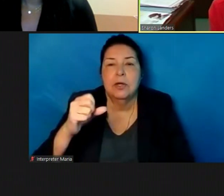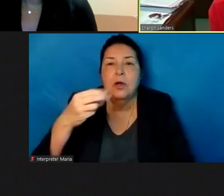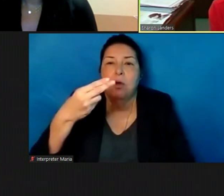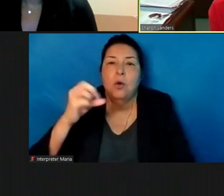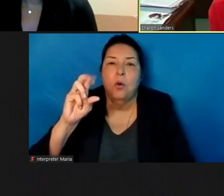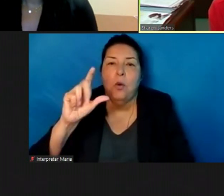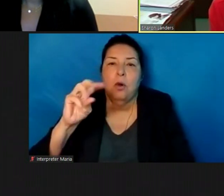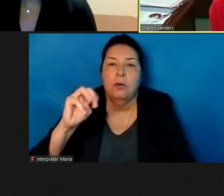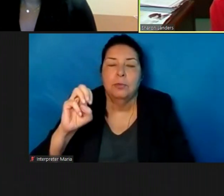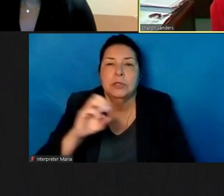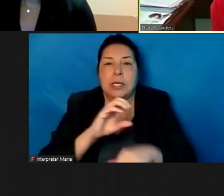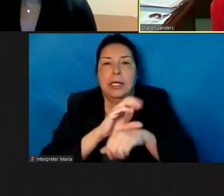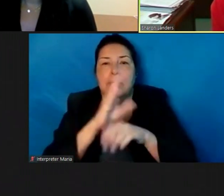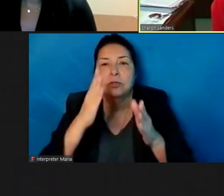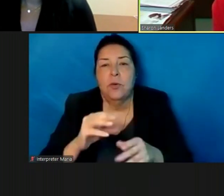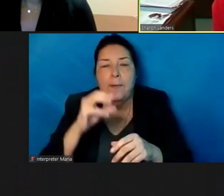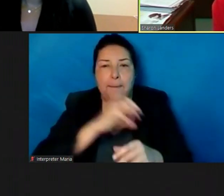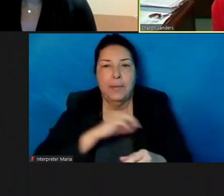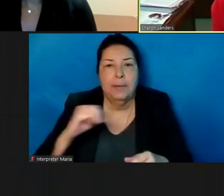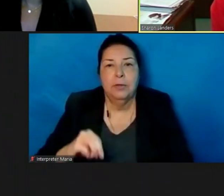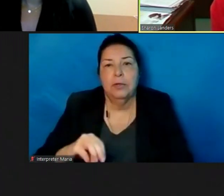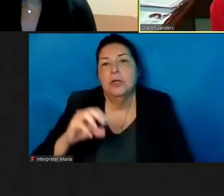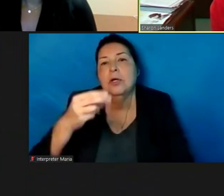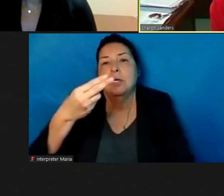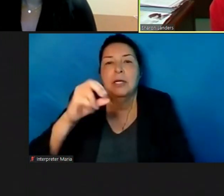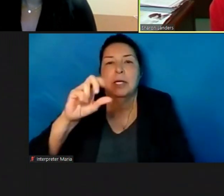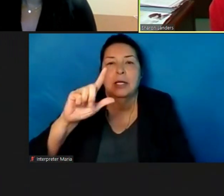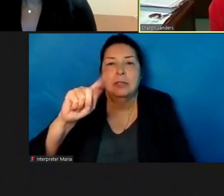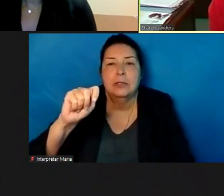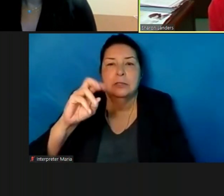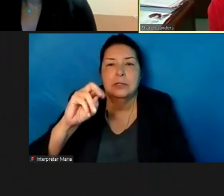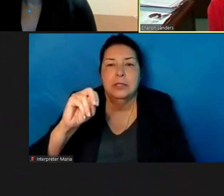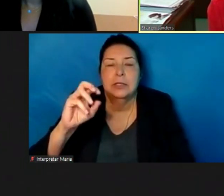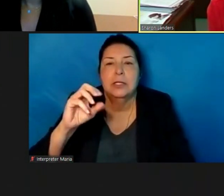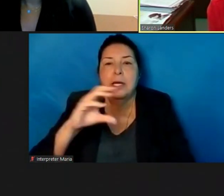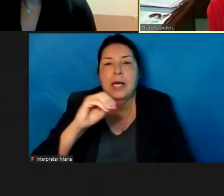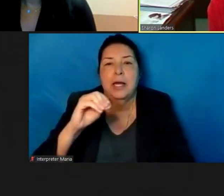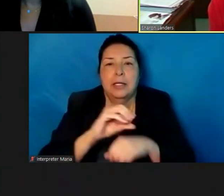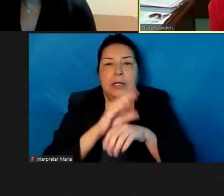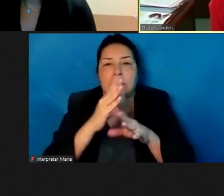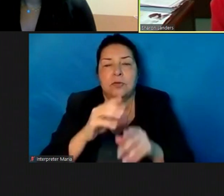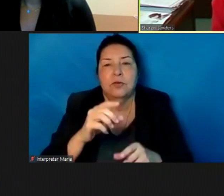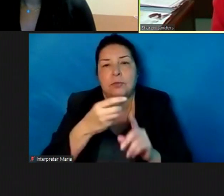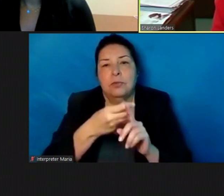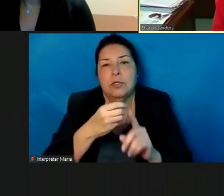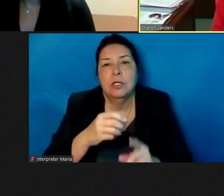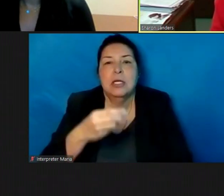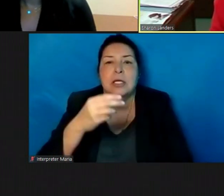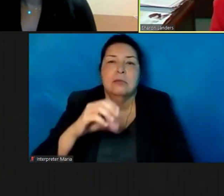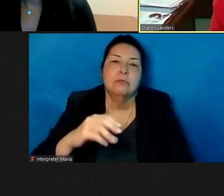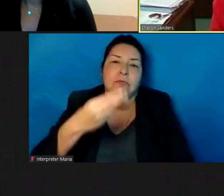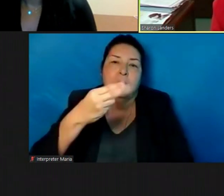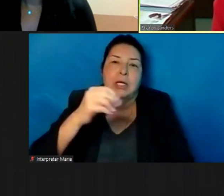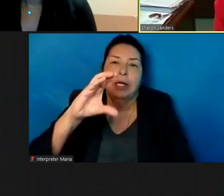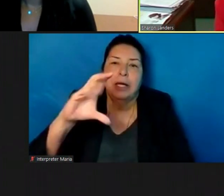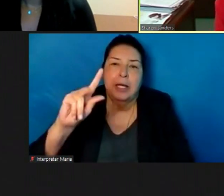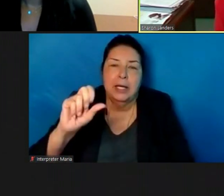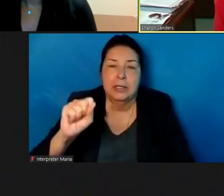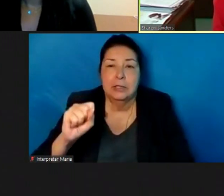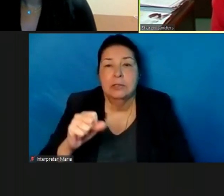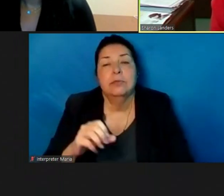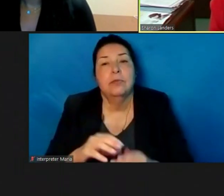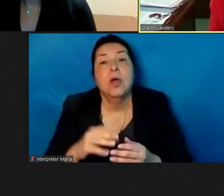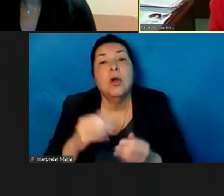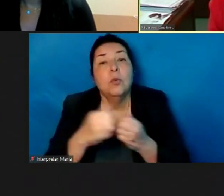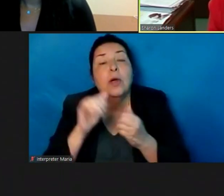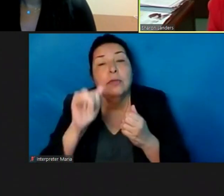Council Member for District 1, Jawan Hilton, and Council Member from District 3, Cedric Hicks. And with that, I'm